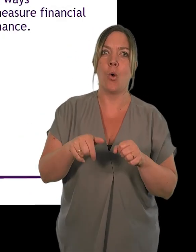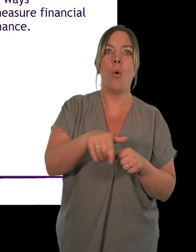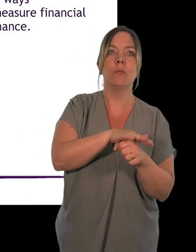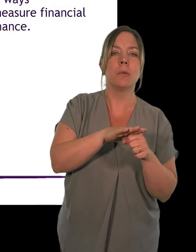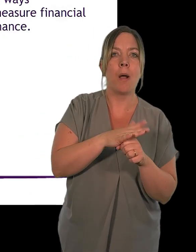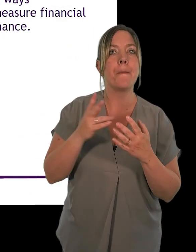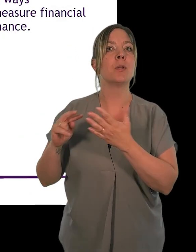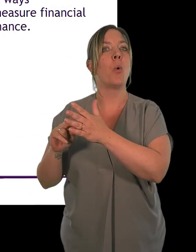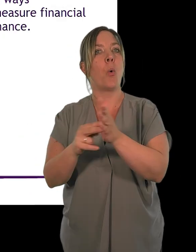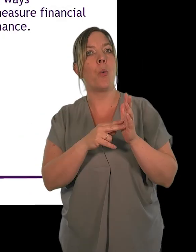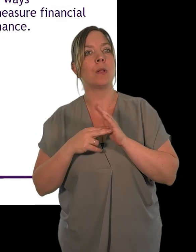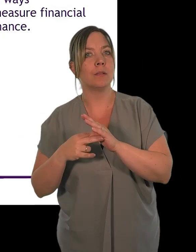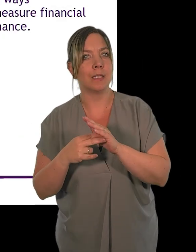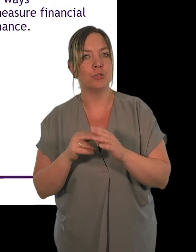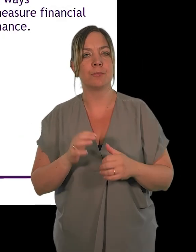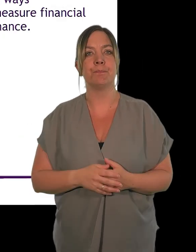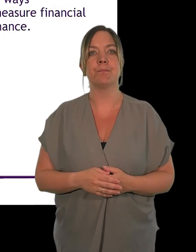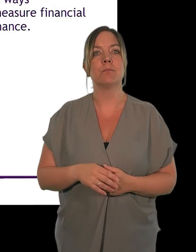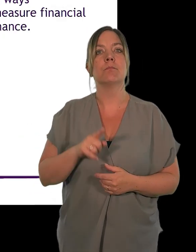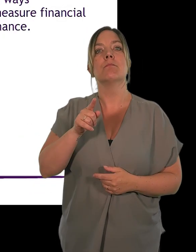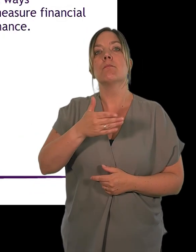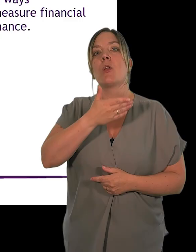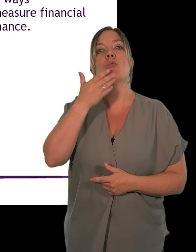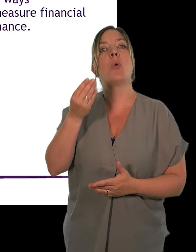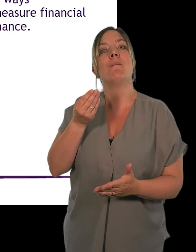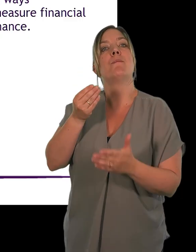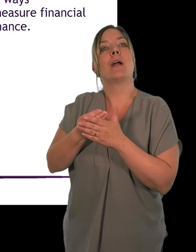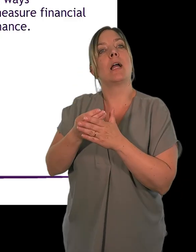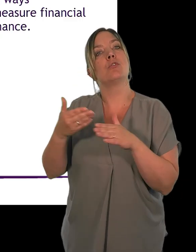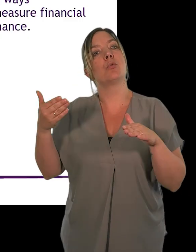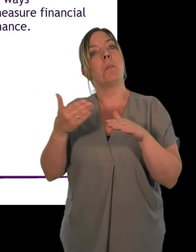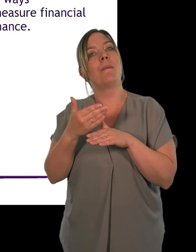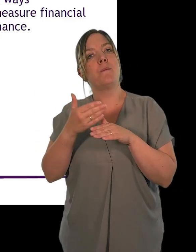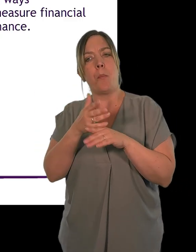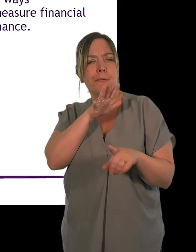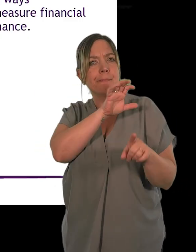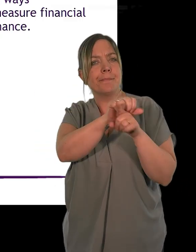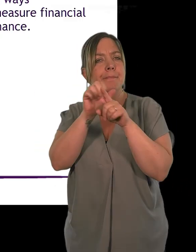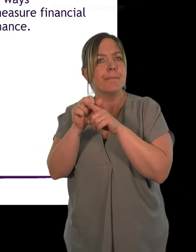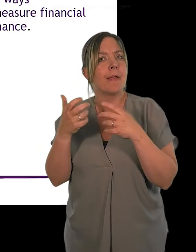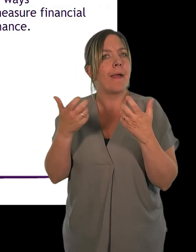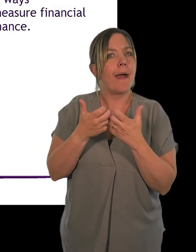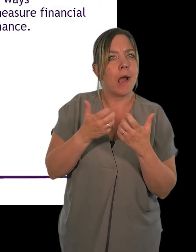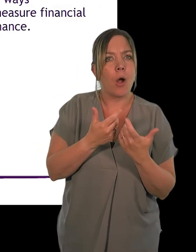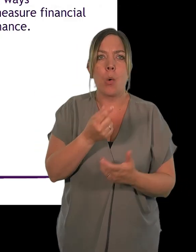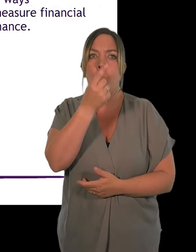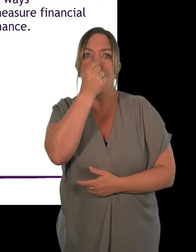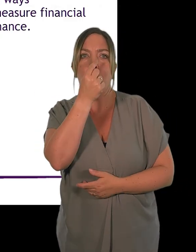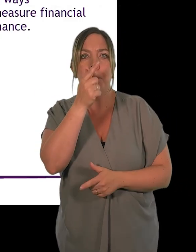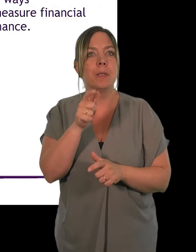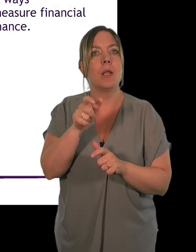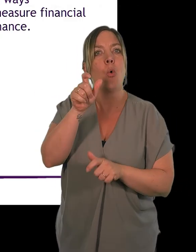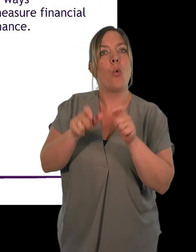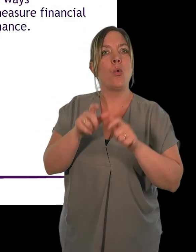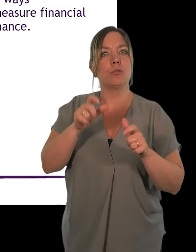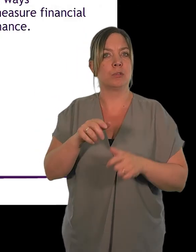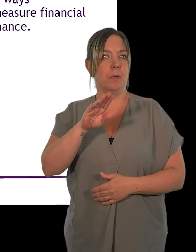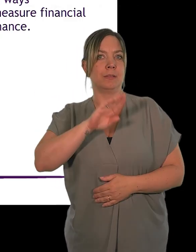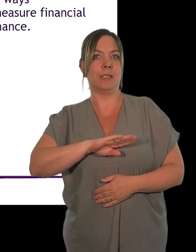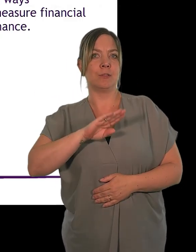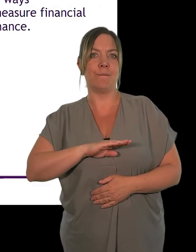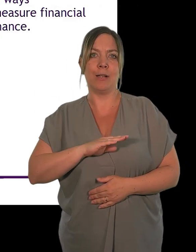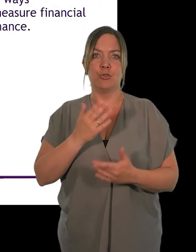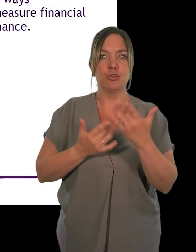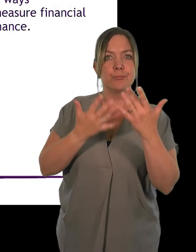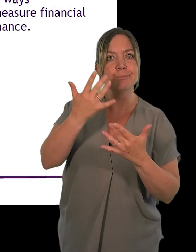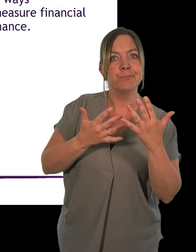could be customer satisfaction rates, particularly remember employees are customers, so this could